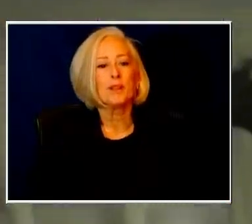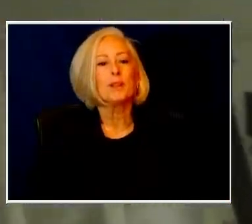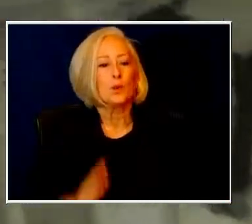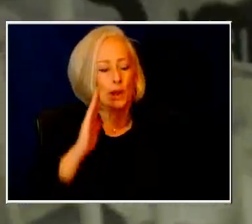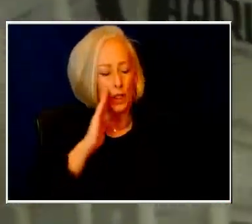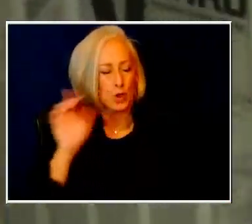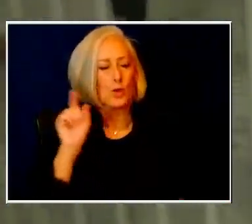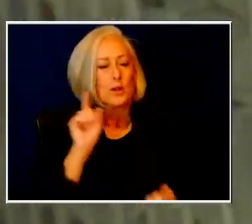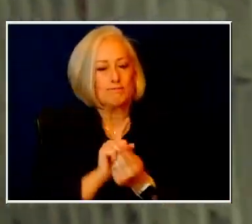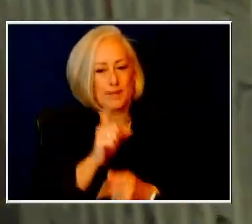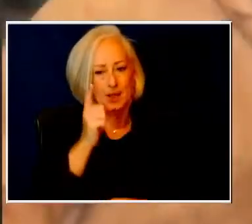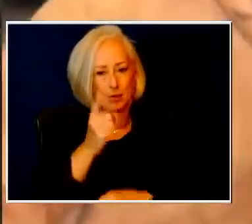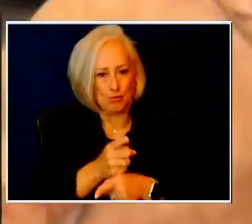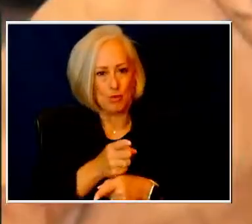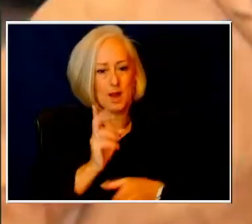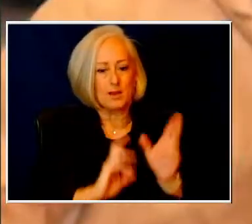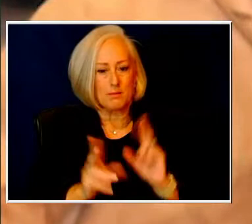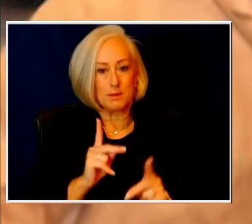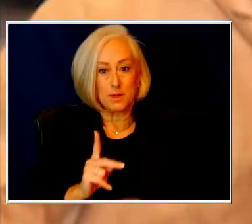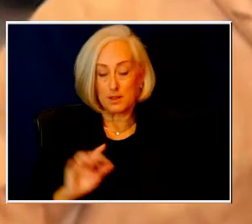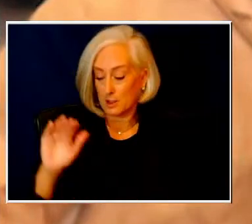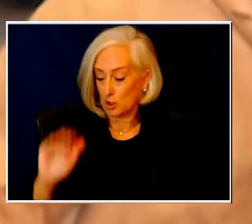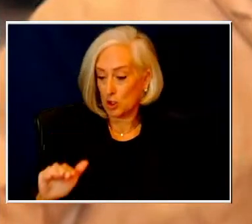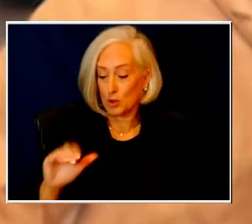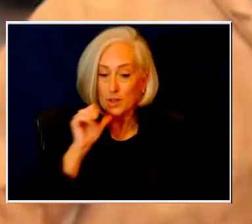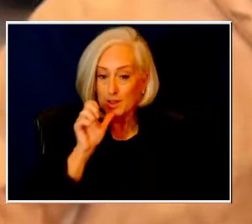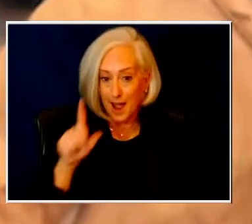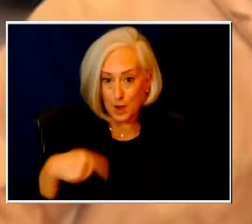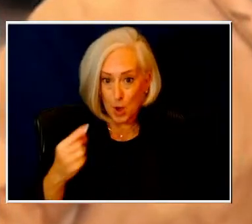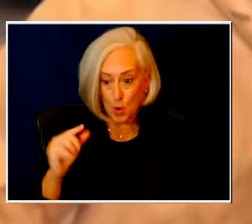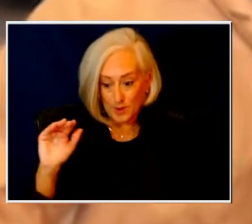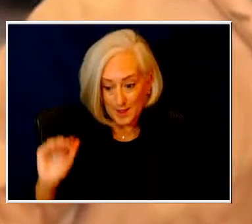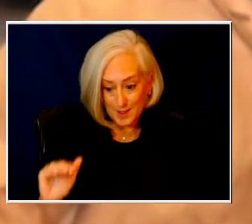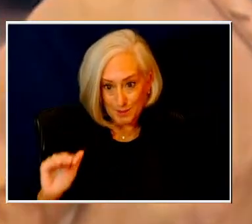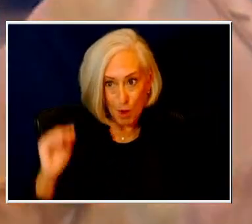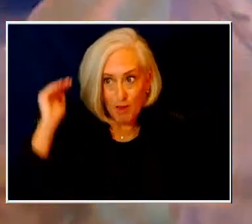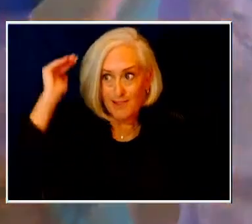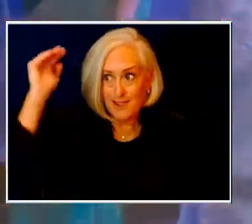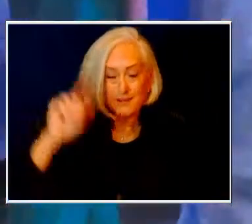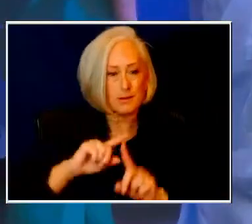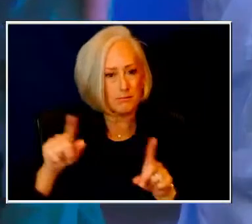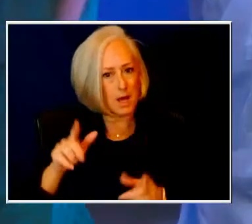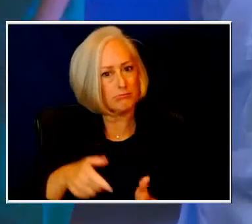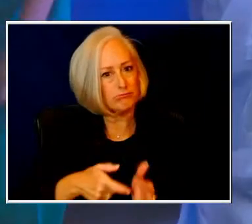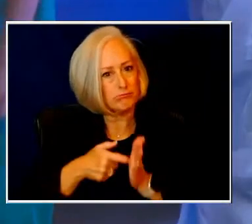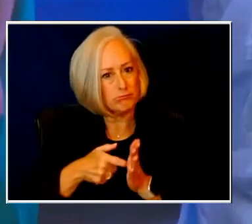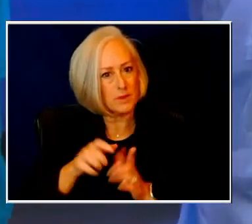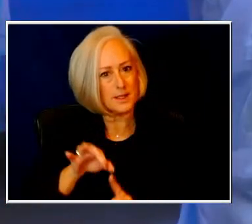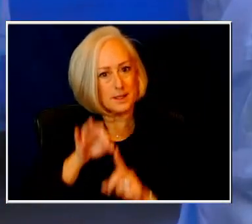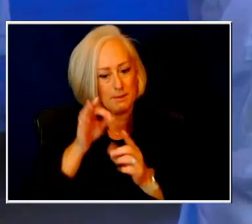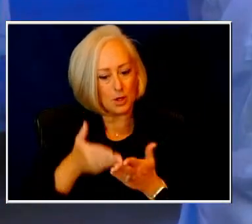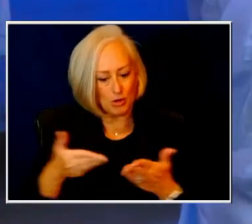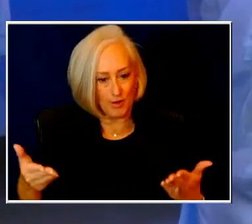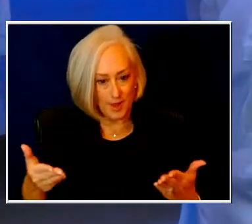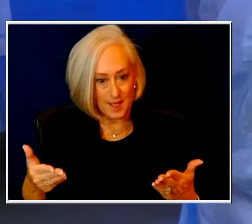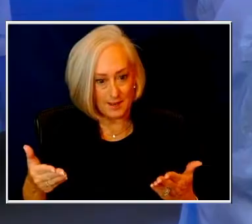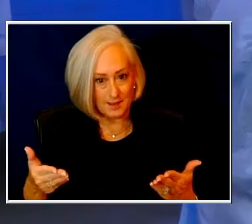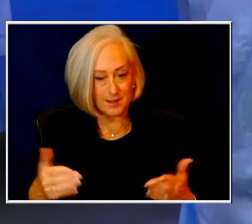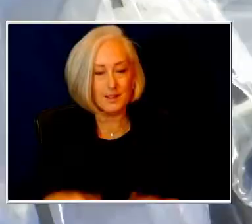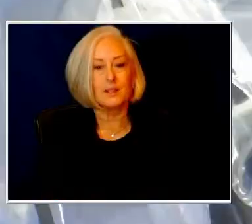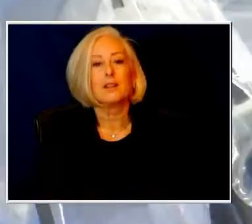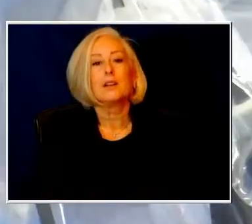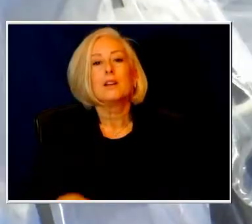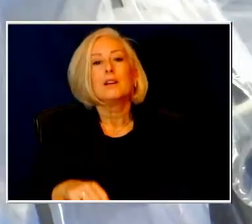not just little adults. You know, they require very, very special things. And those right people were Children's Mercy neurosurgeon Dr.